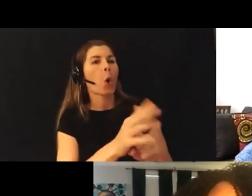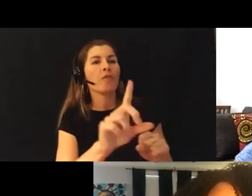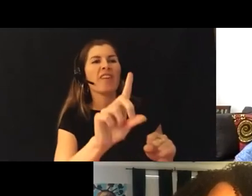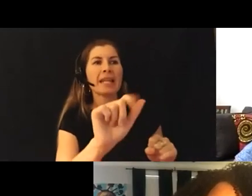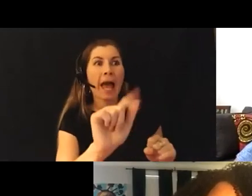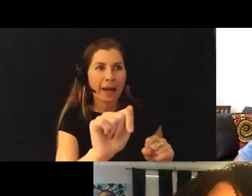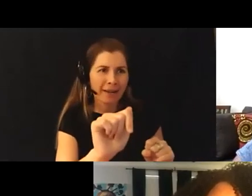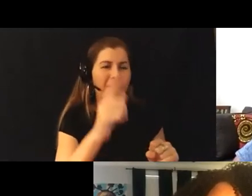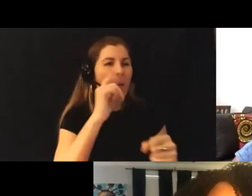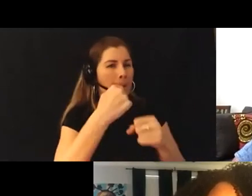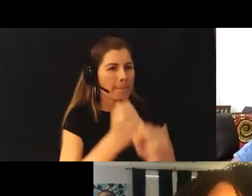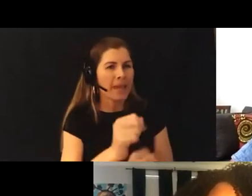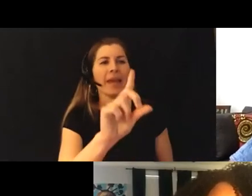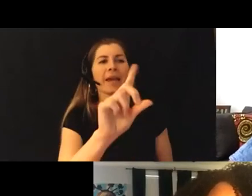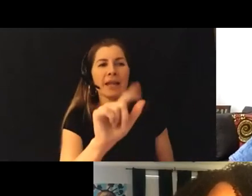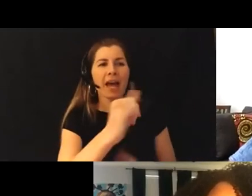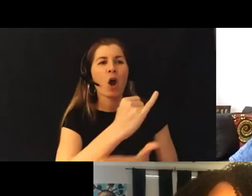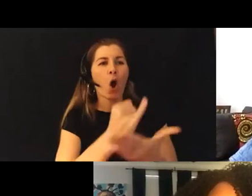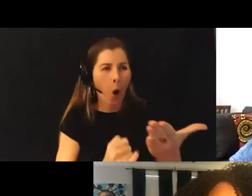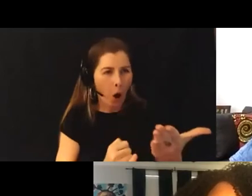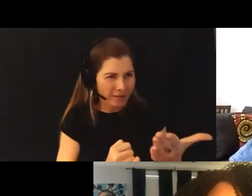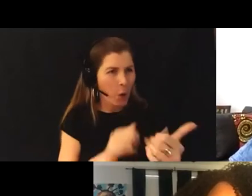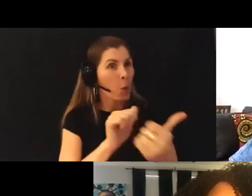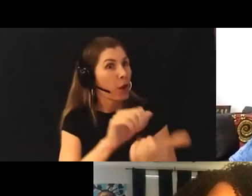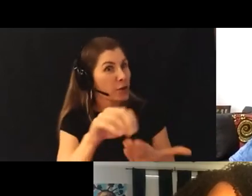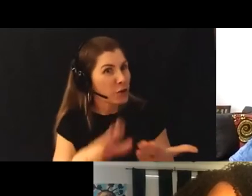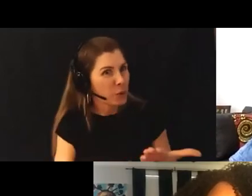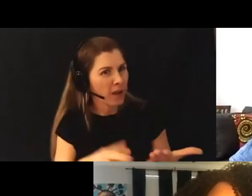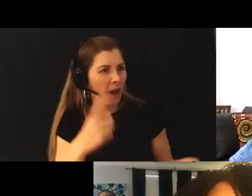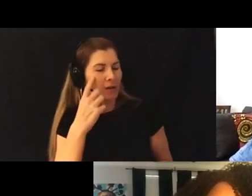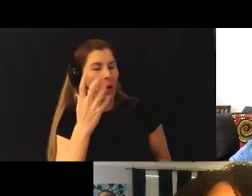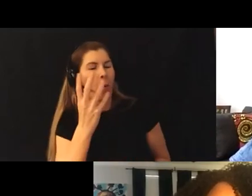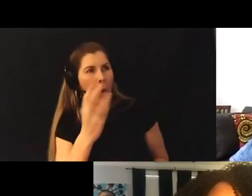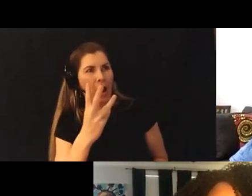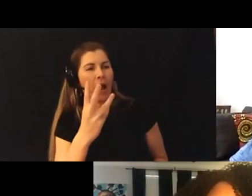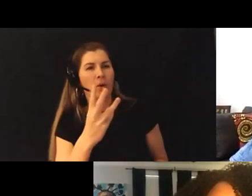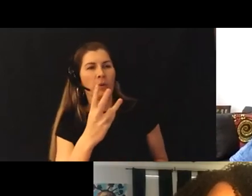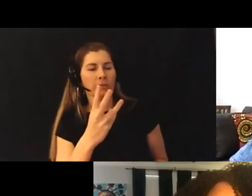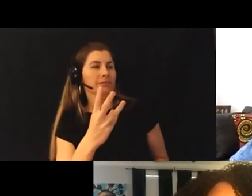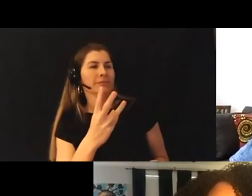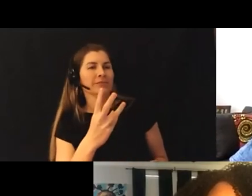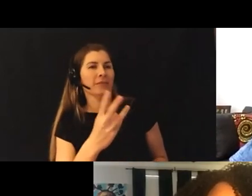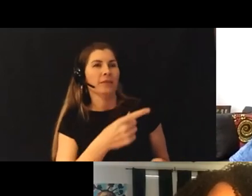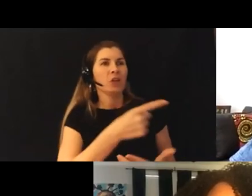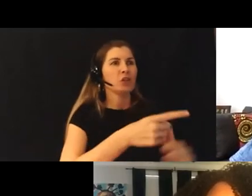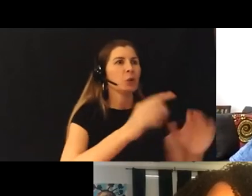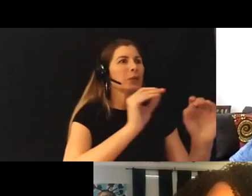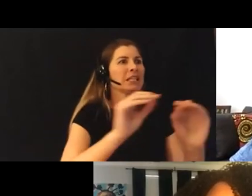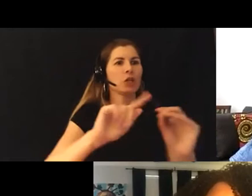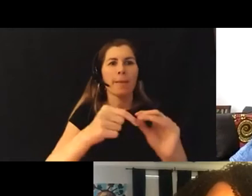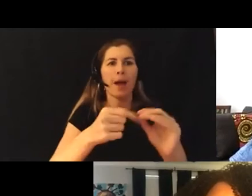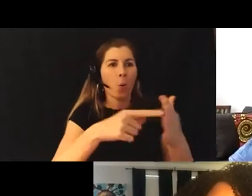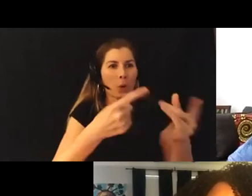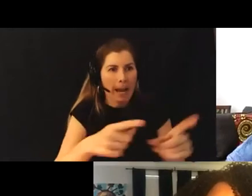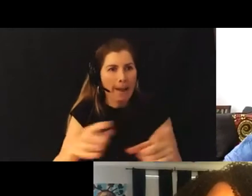data arts pieces with students, which I thought, oh, that was deep, because you're both teaching about what's happening right now in real life.